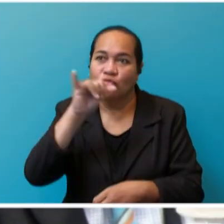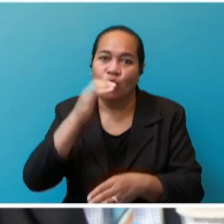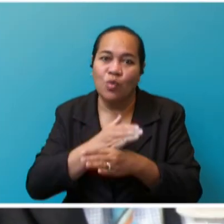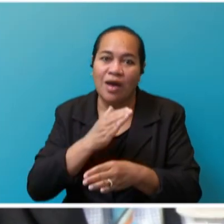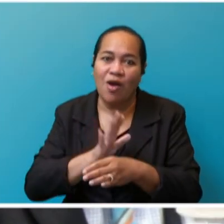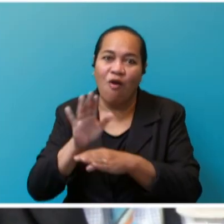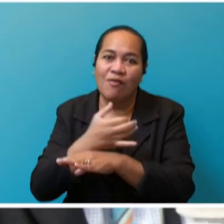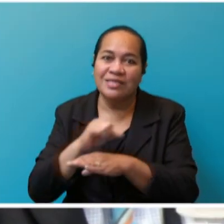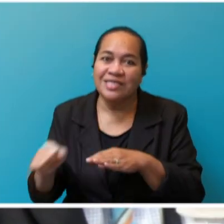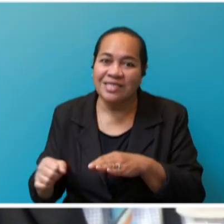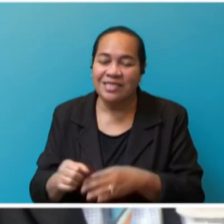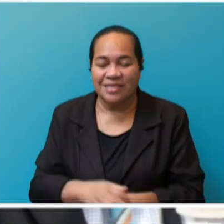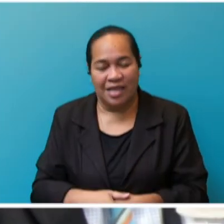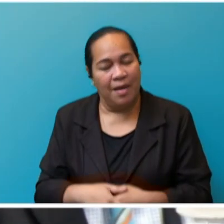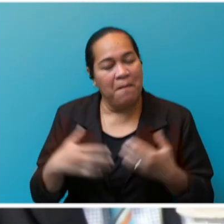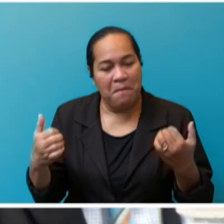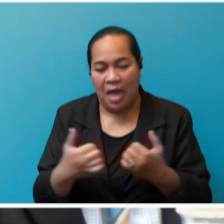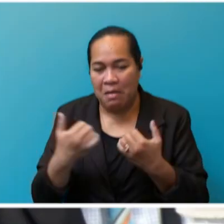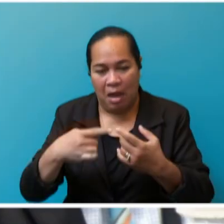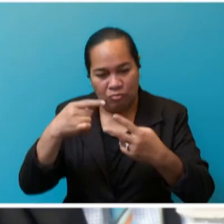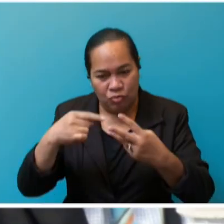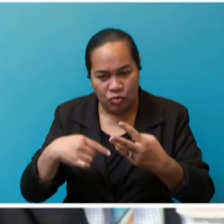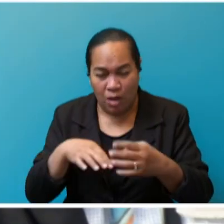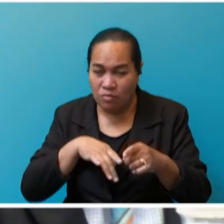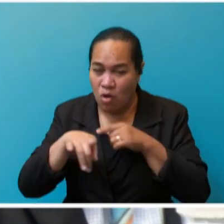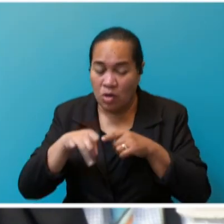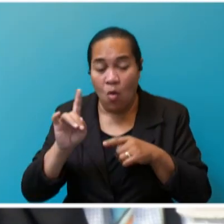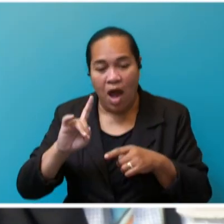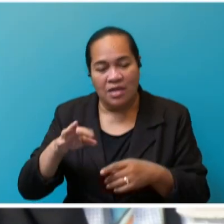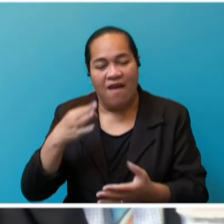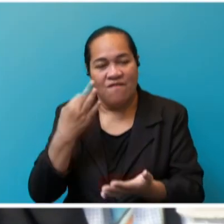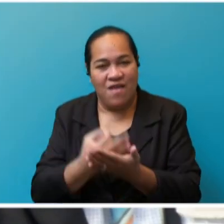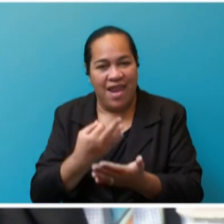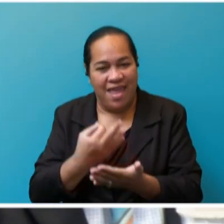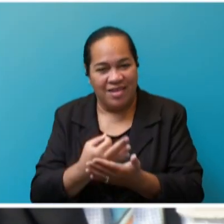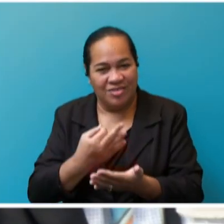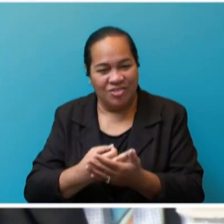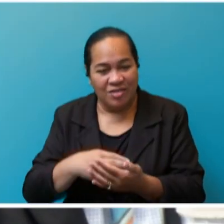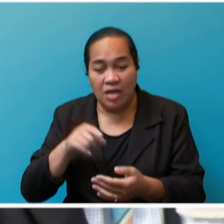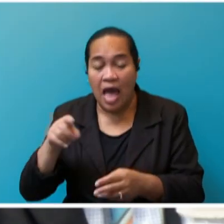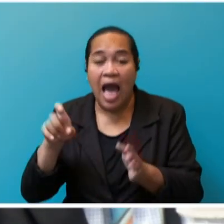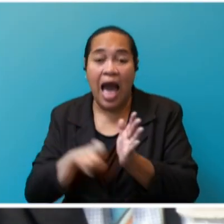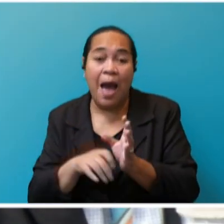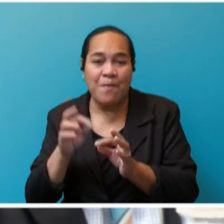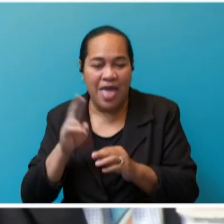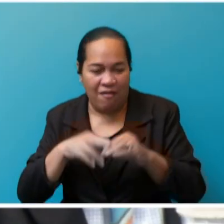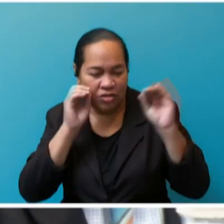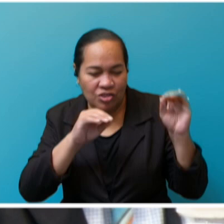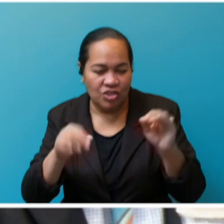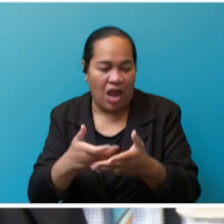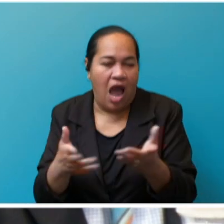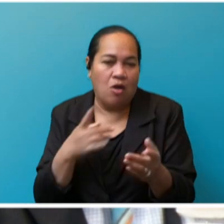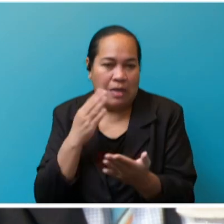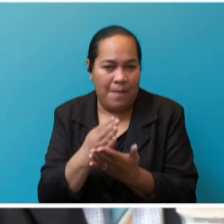opportunities. A highlight of the event was financial literacy training conducted by the Reserve Bank of Fiji. 60 rural